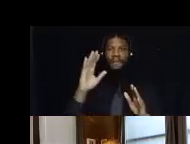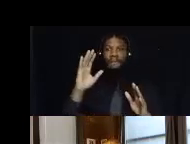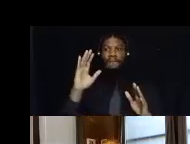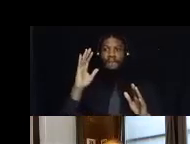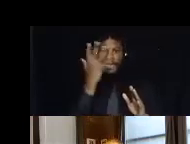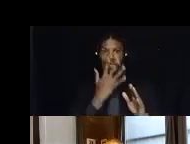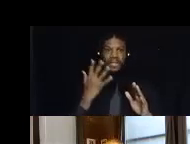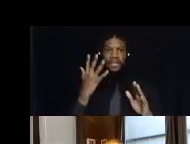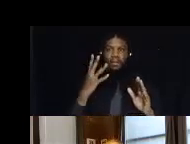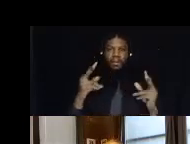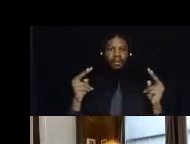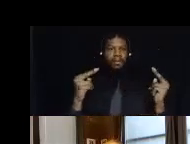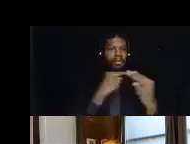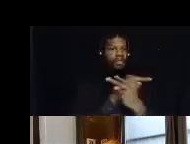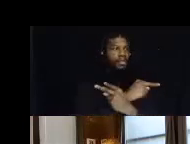Fascinating.